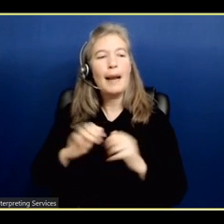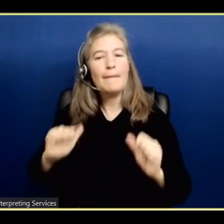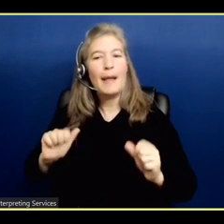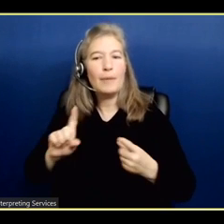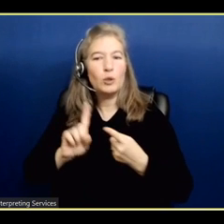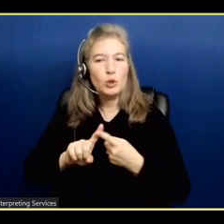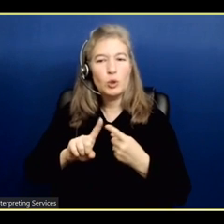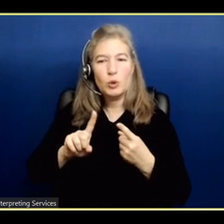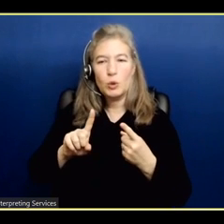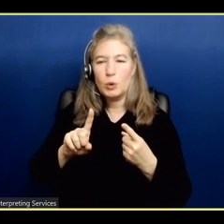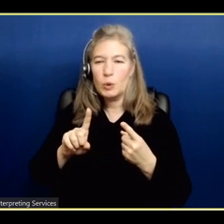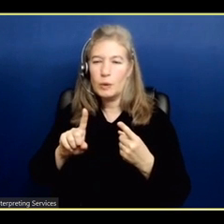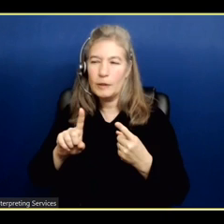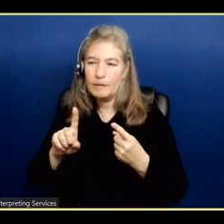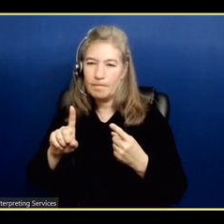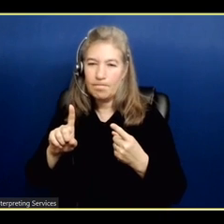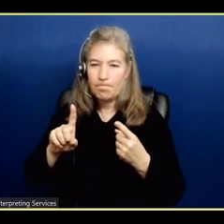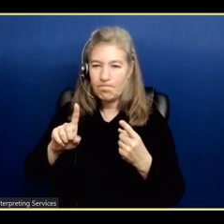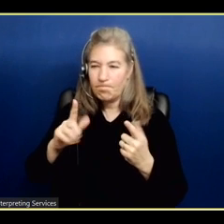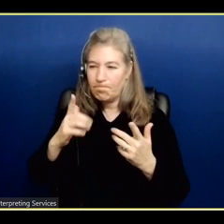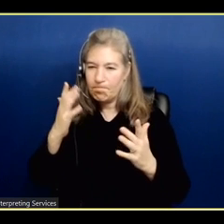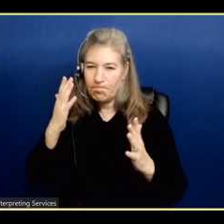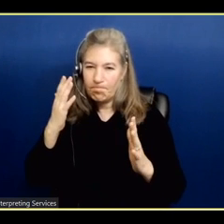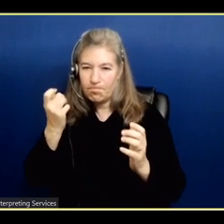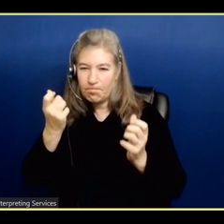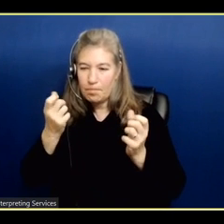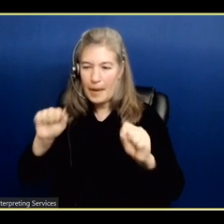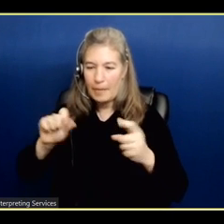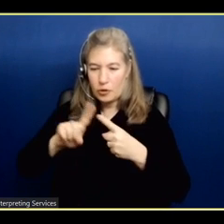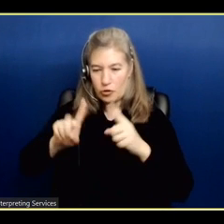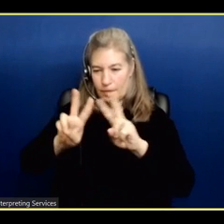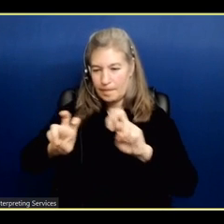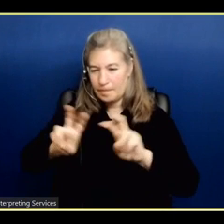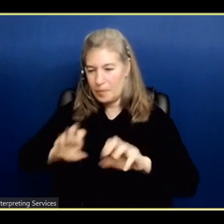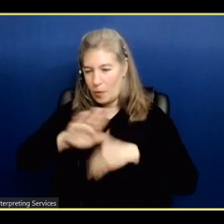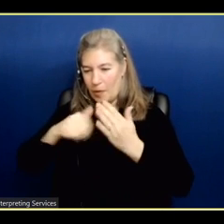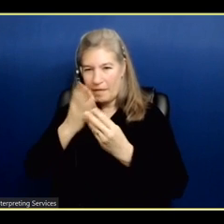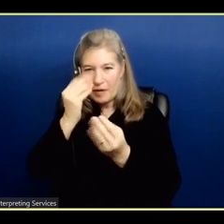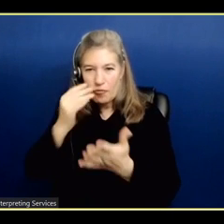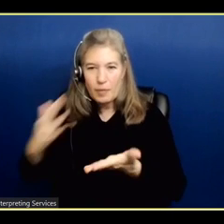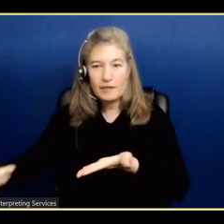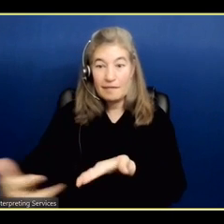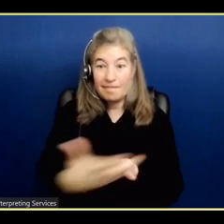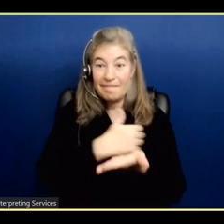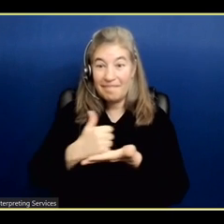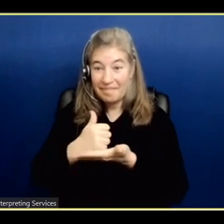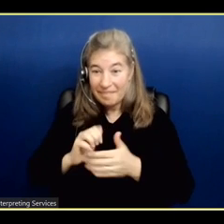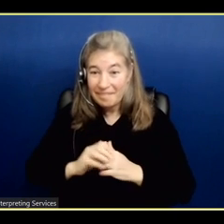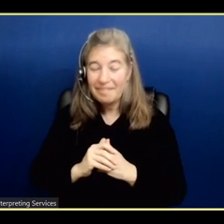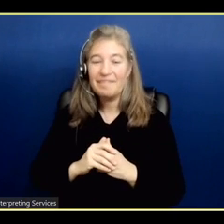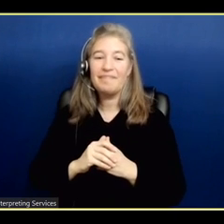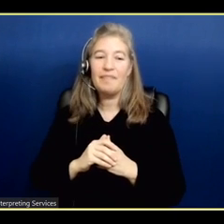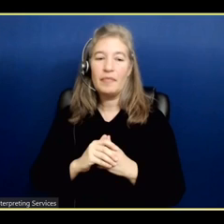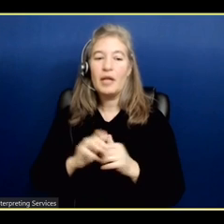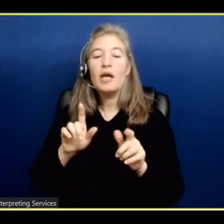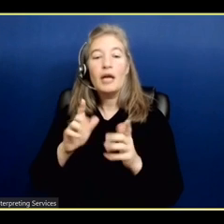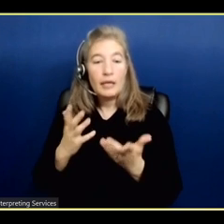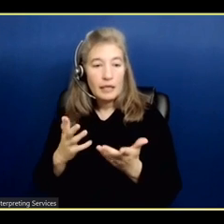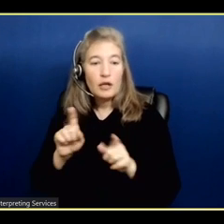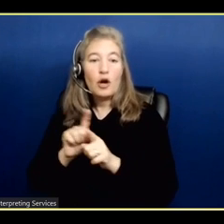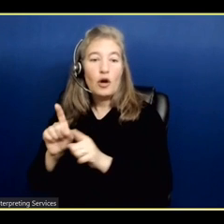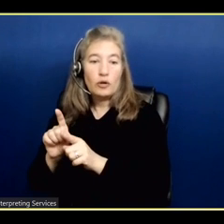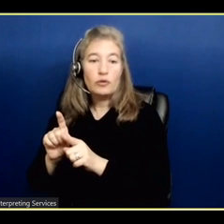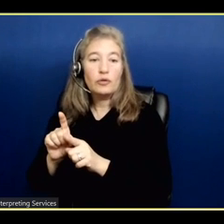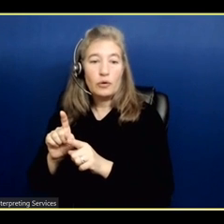delineate based on the criteria. There may also be times when only a certain portion of what people are asking for